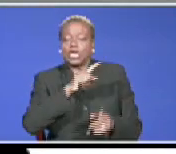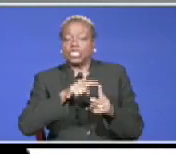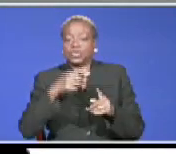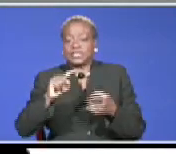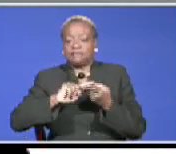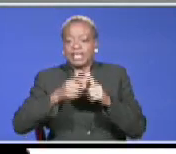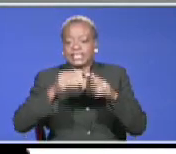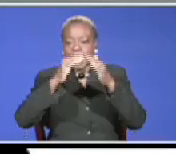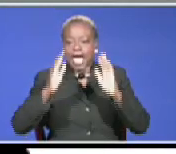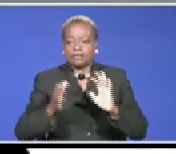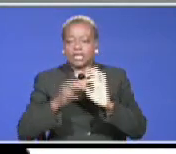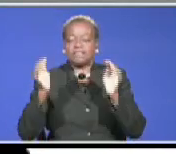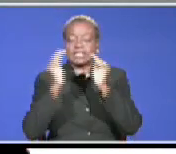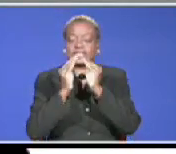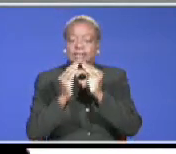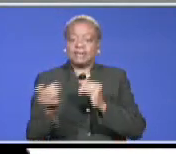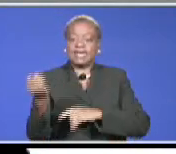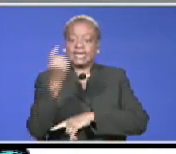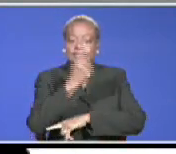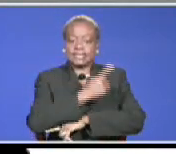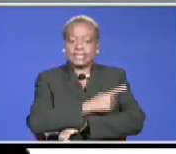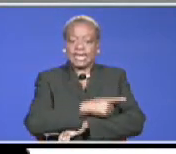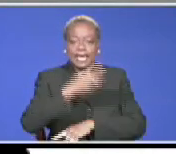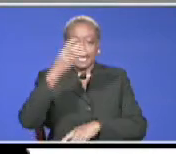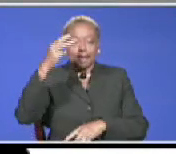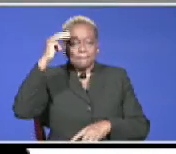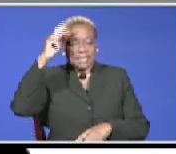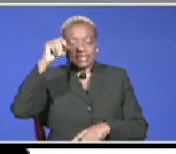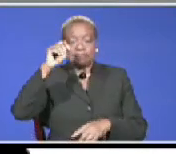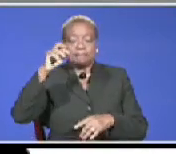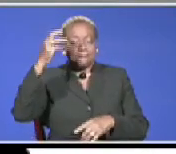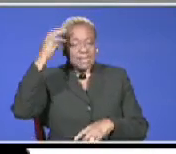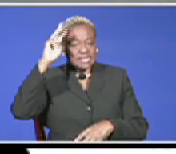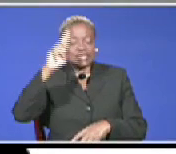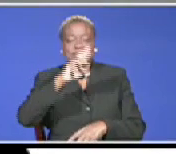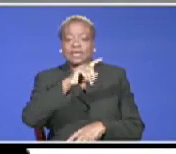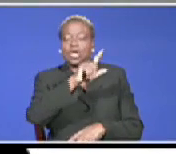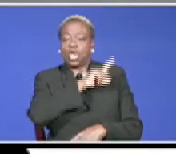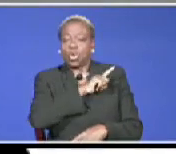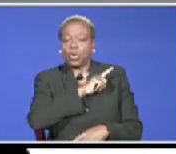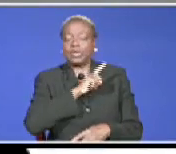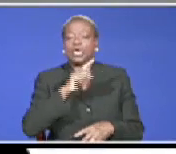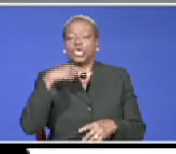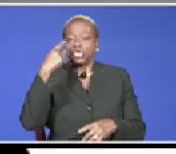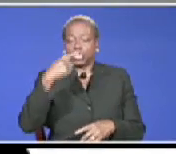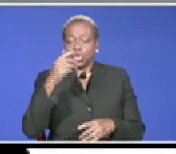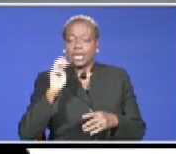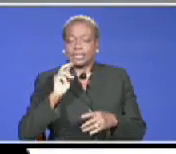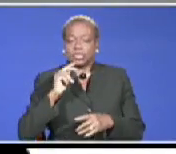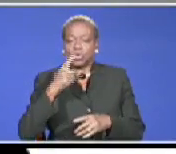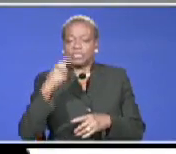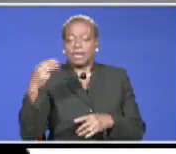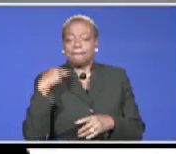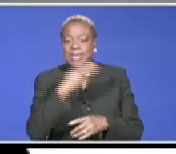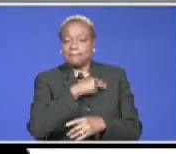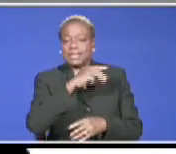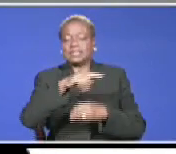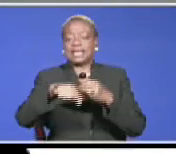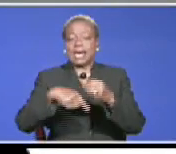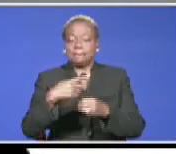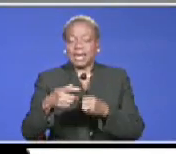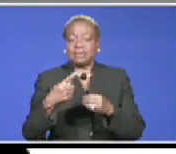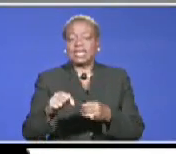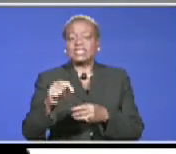of Assembly today. Minister Lloyd appraised House members of his ministry's updated protocols as COVID-19 continues its